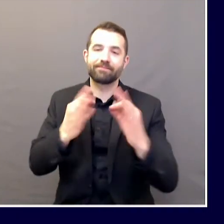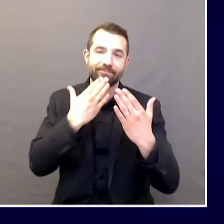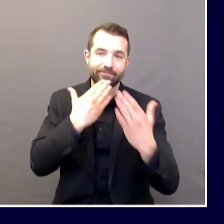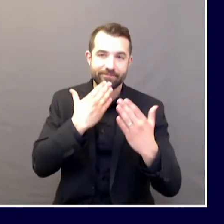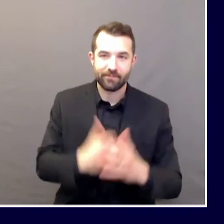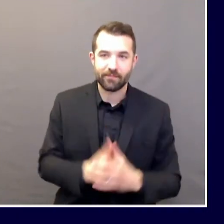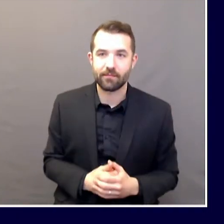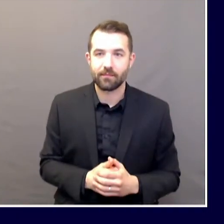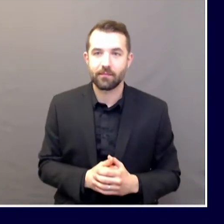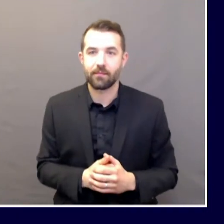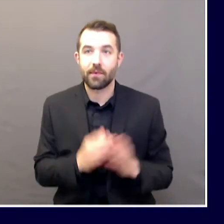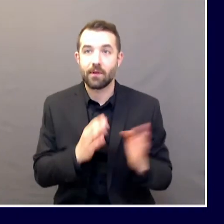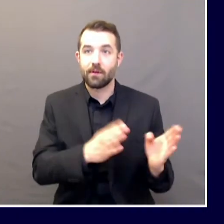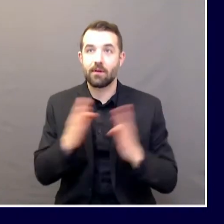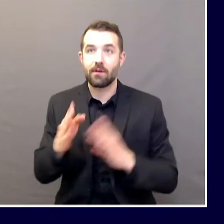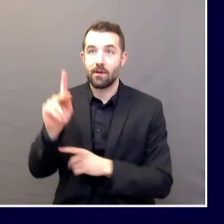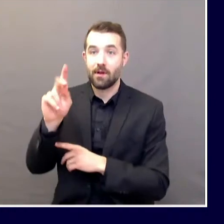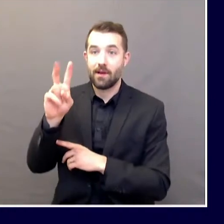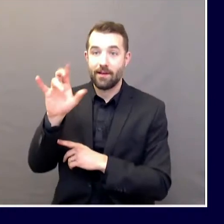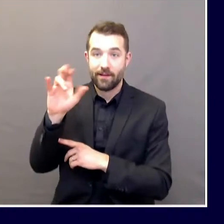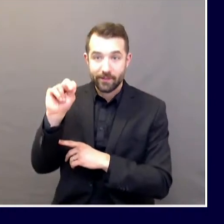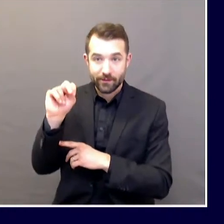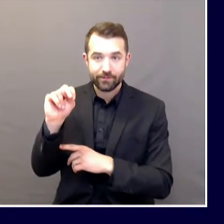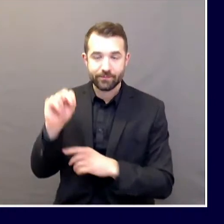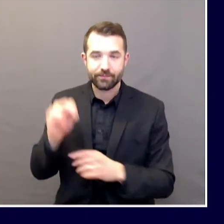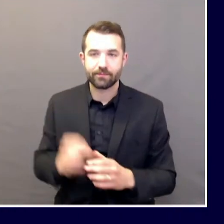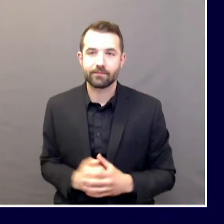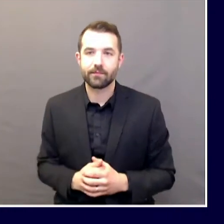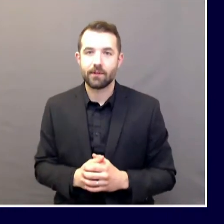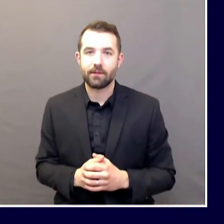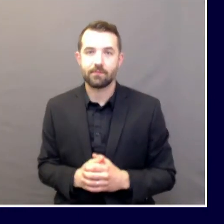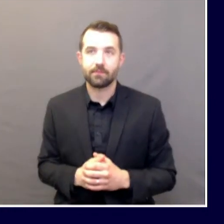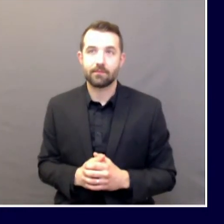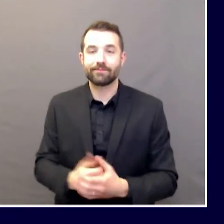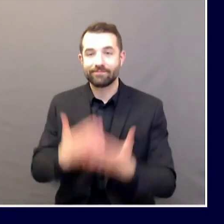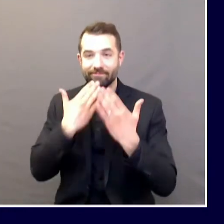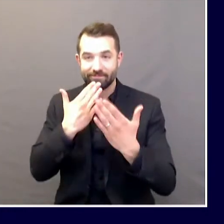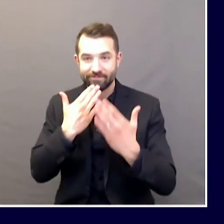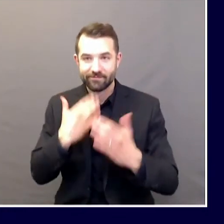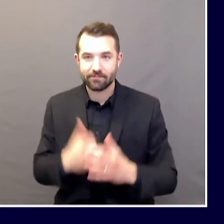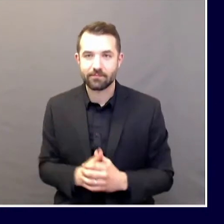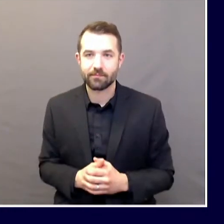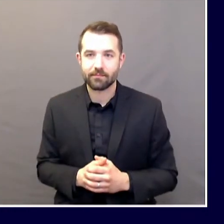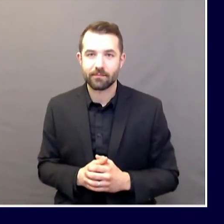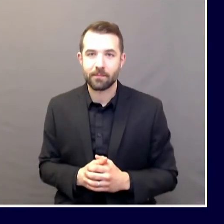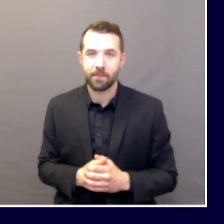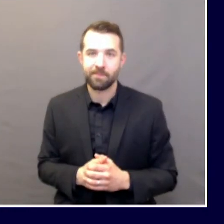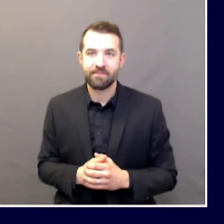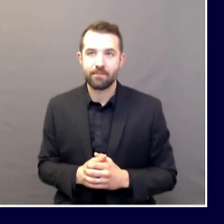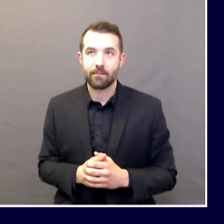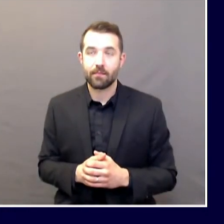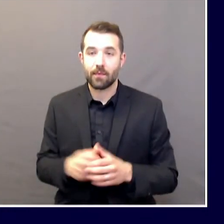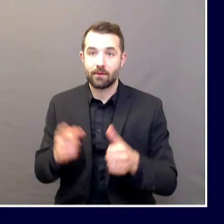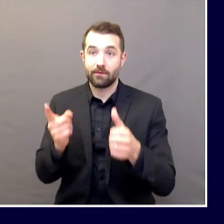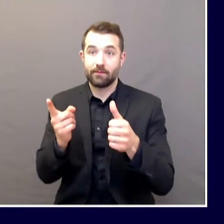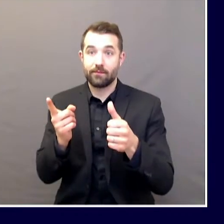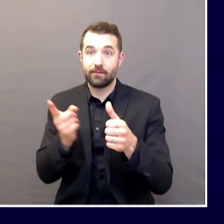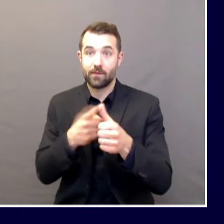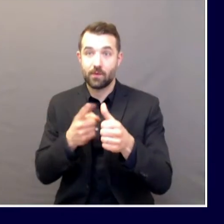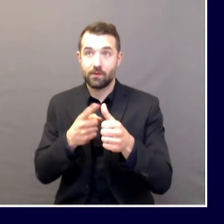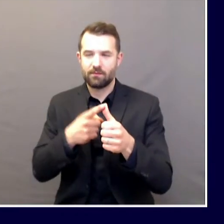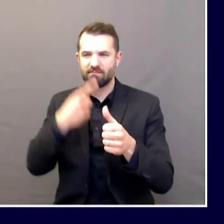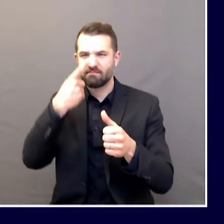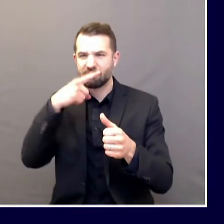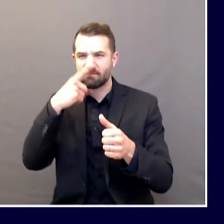it over to Kevin Miller next. Great, thanks, Dr. Shah. First question, if you don't mind just kind of providing